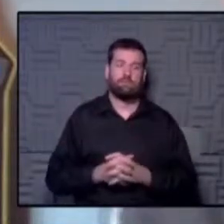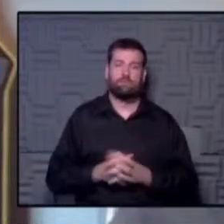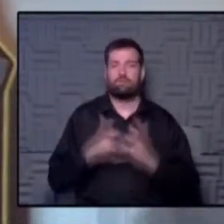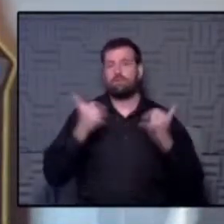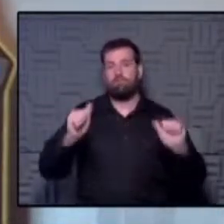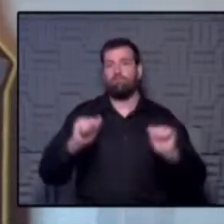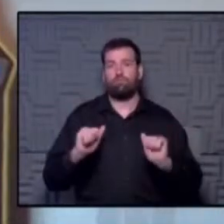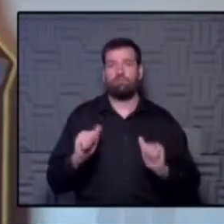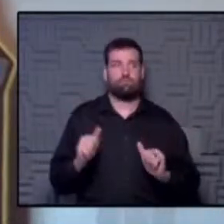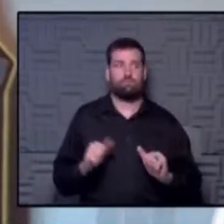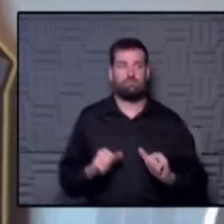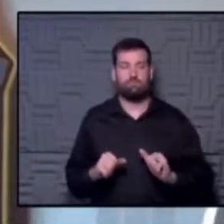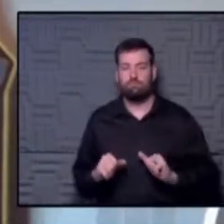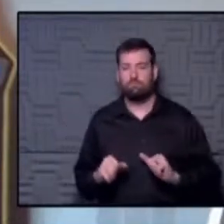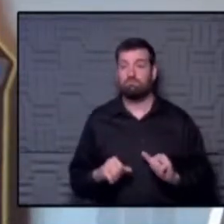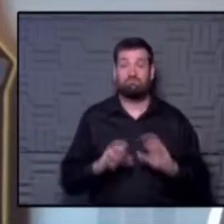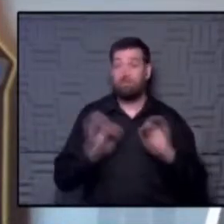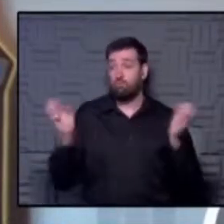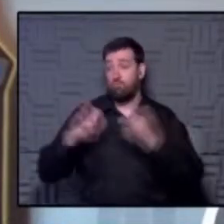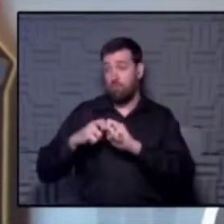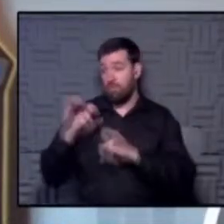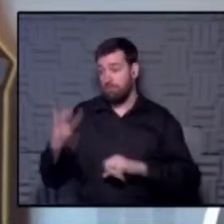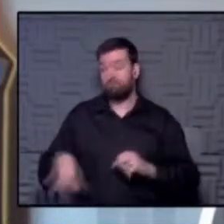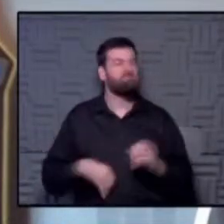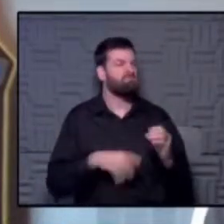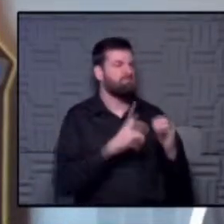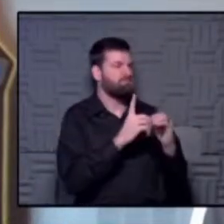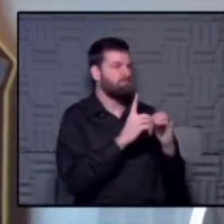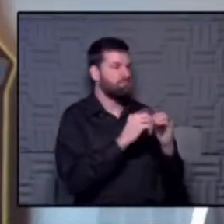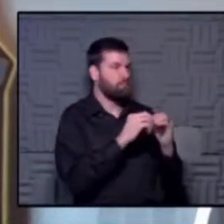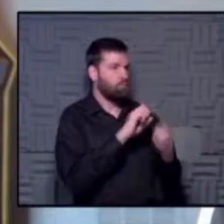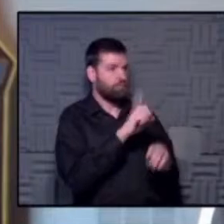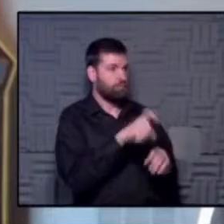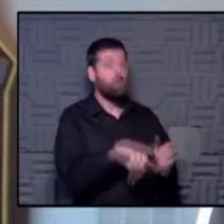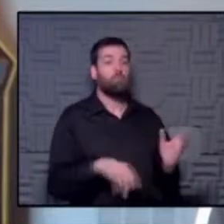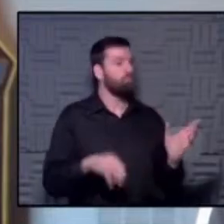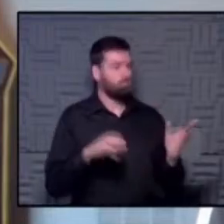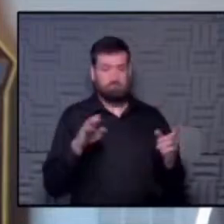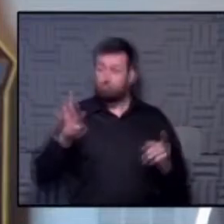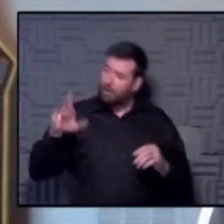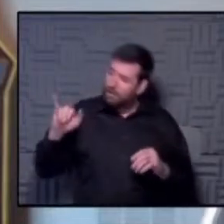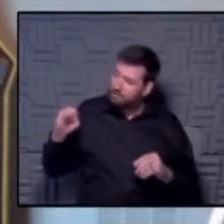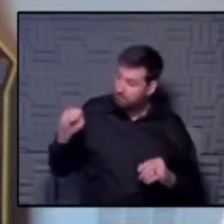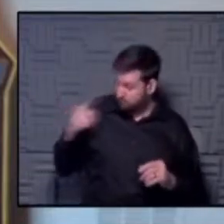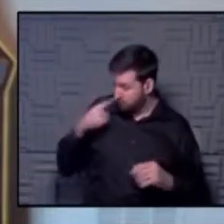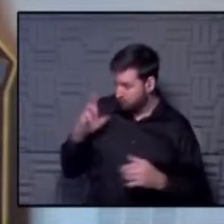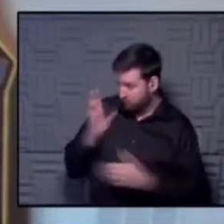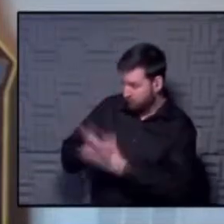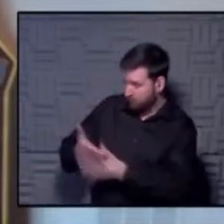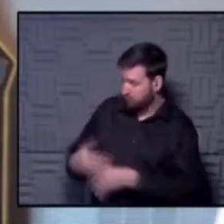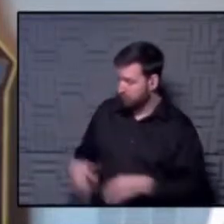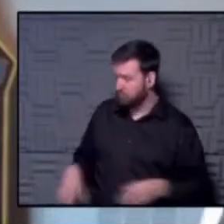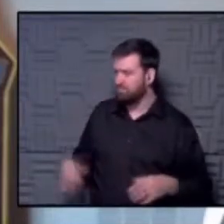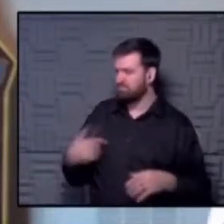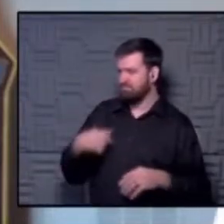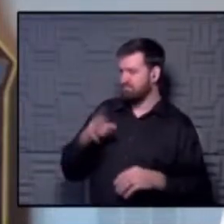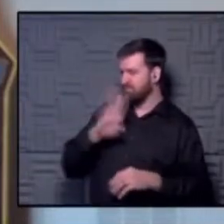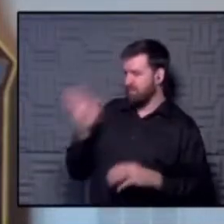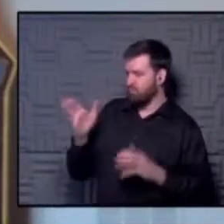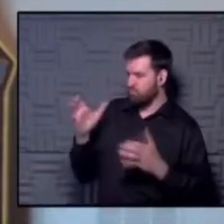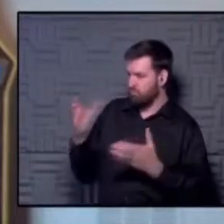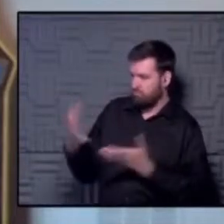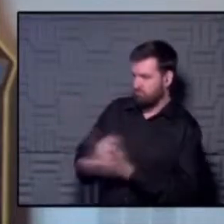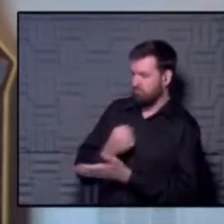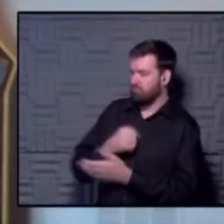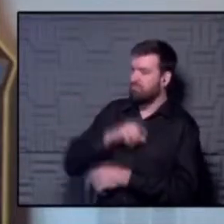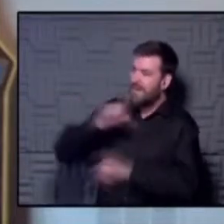So yeah, let's go get ready. I have no problem with that. One more question. Brian. Can I interrupt for a second? I've never had the opportunity to ask